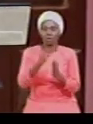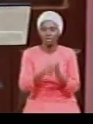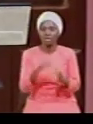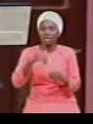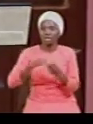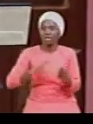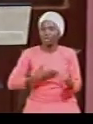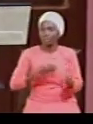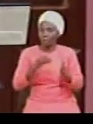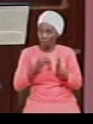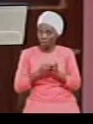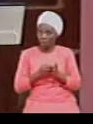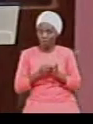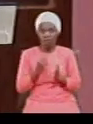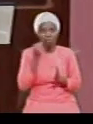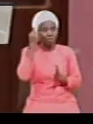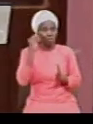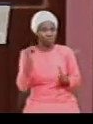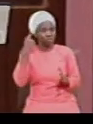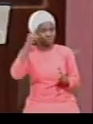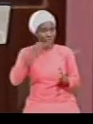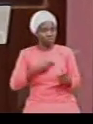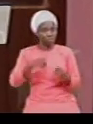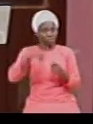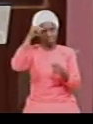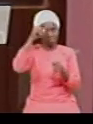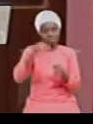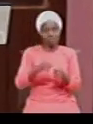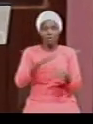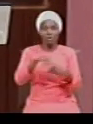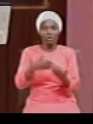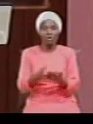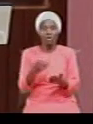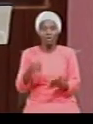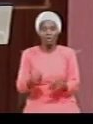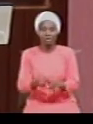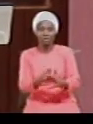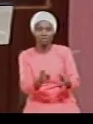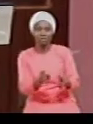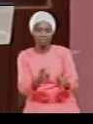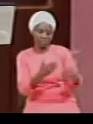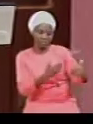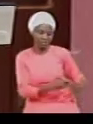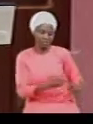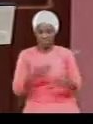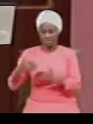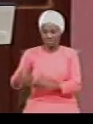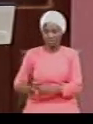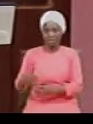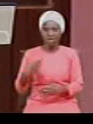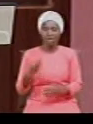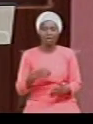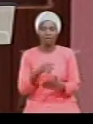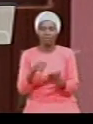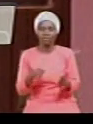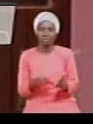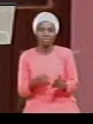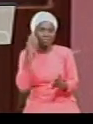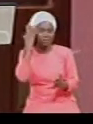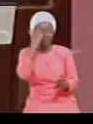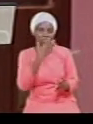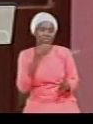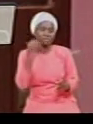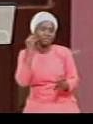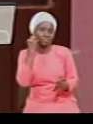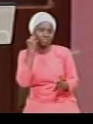remember all the various sides of these beaming,